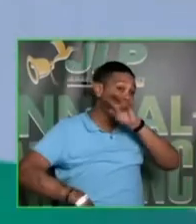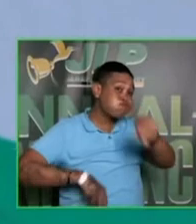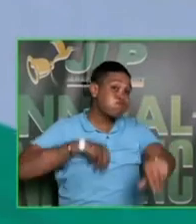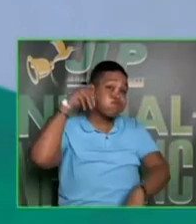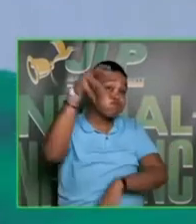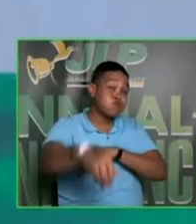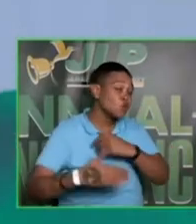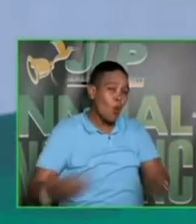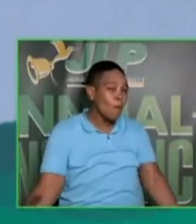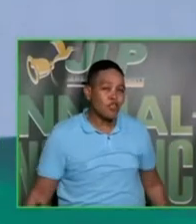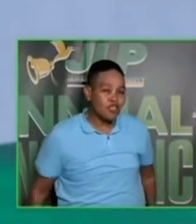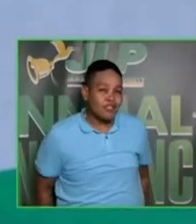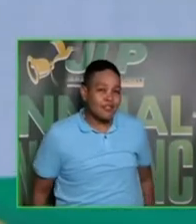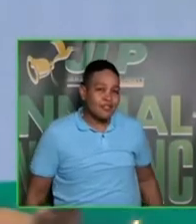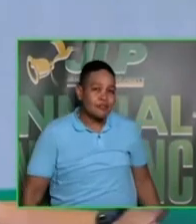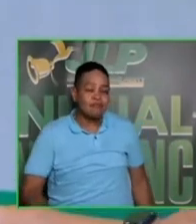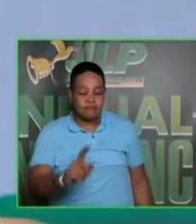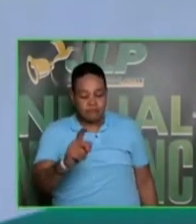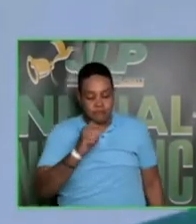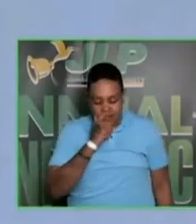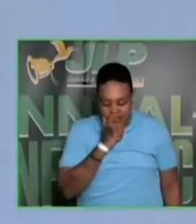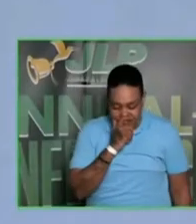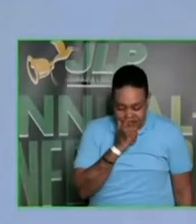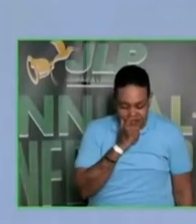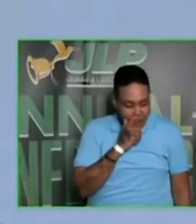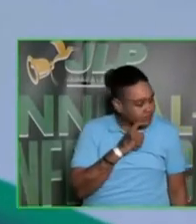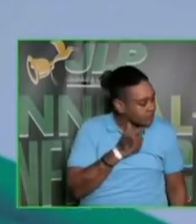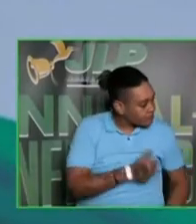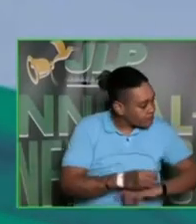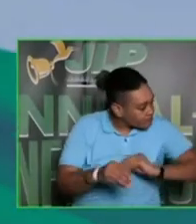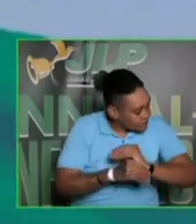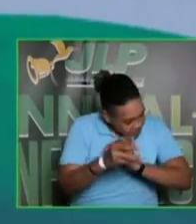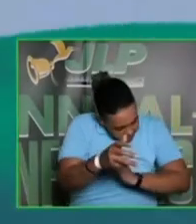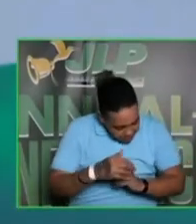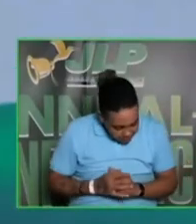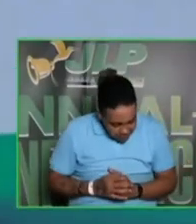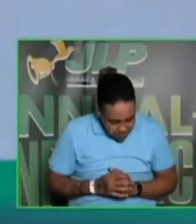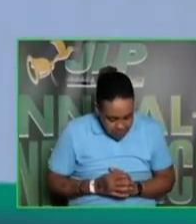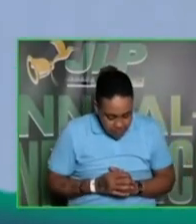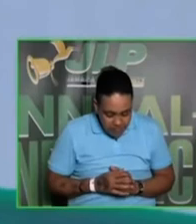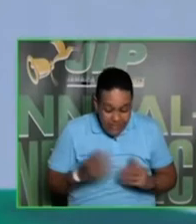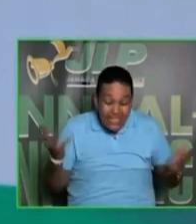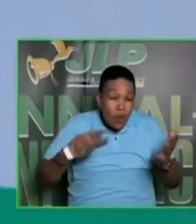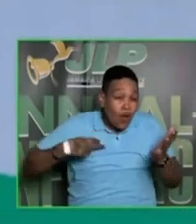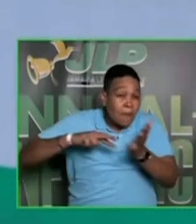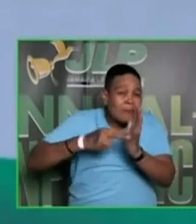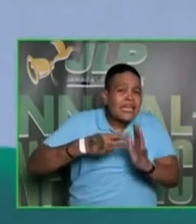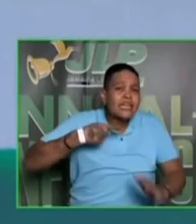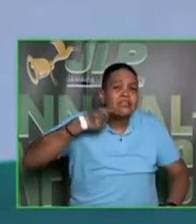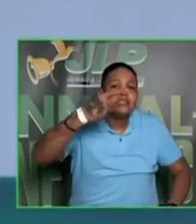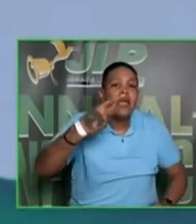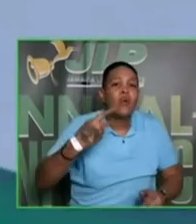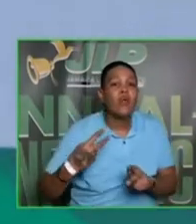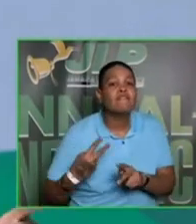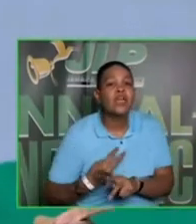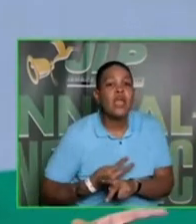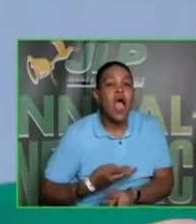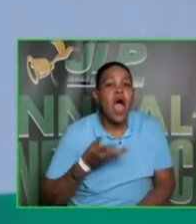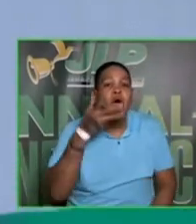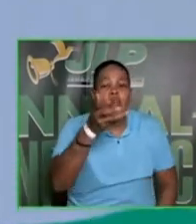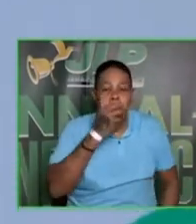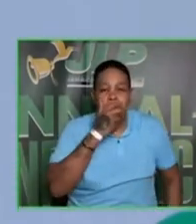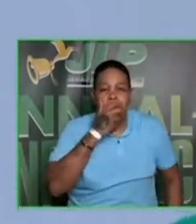more. Just changing the bureaucracy. That is what we mean when we say we're going to pivot. All